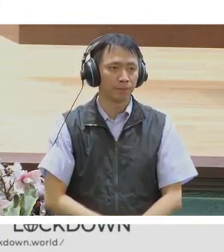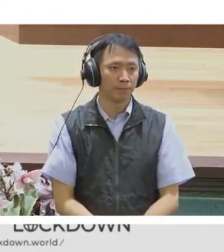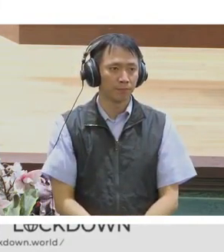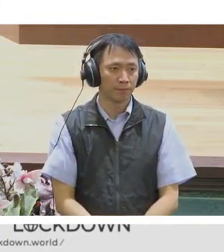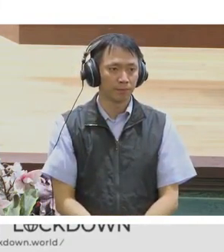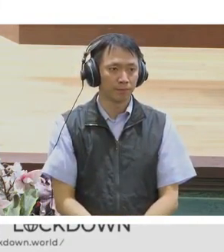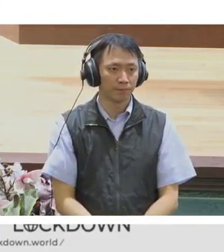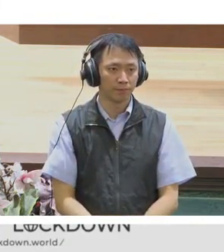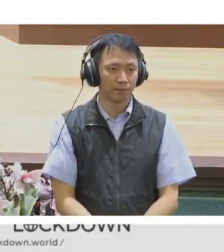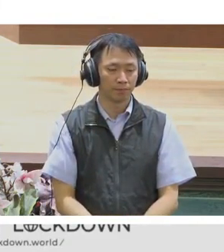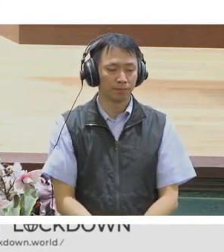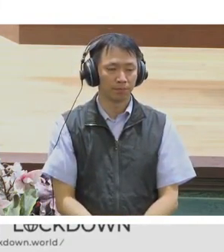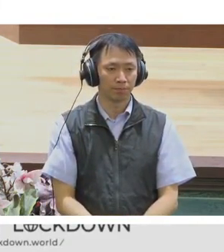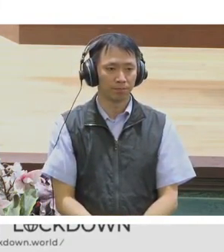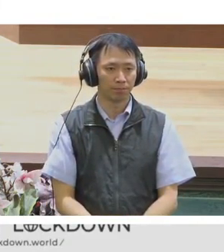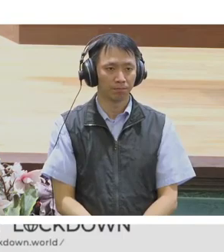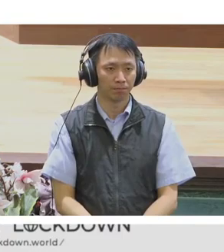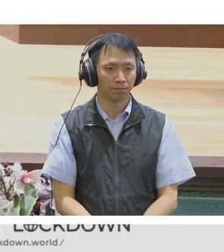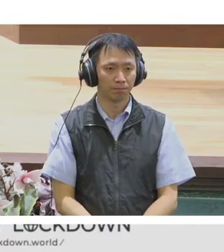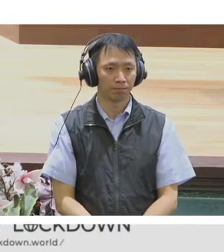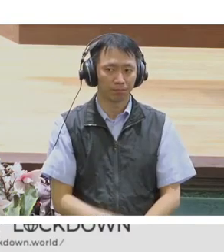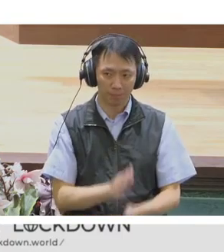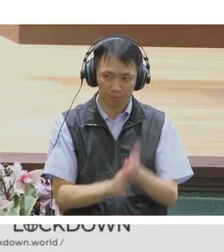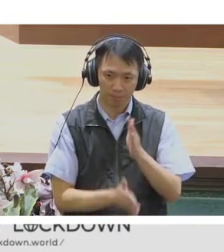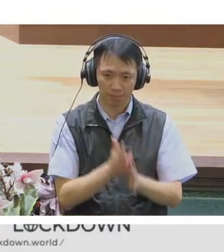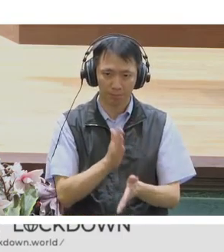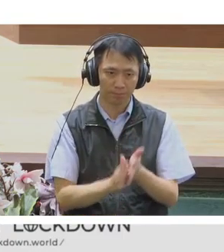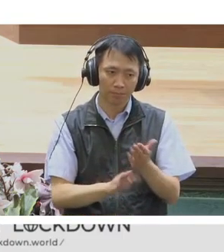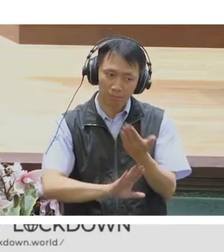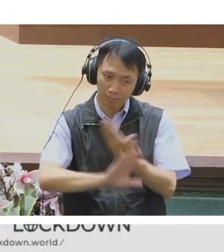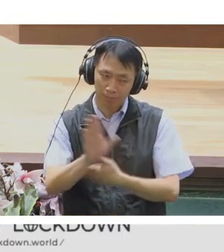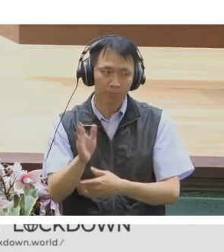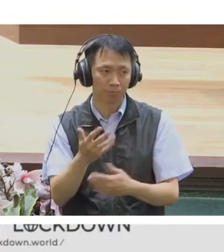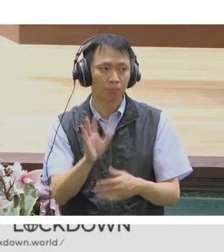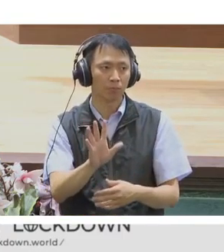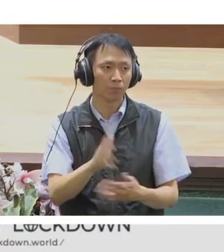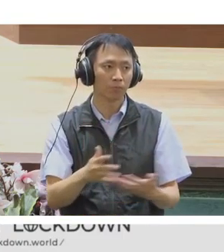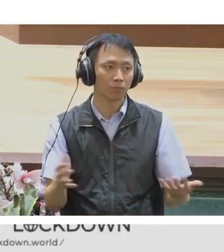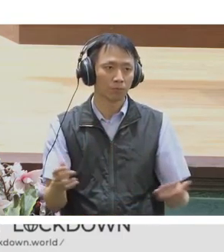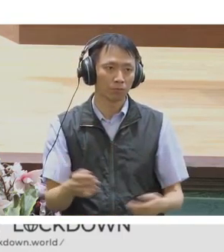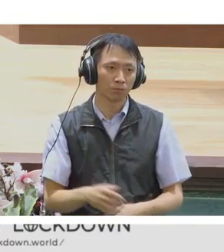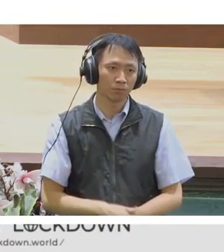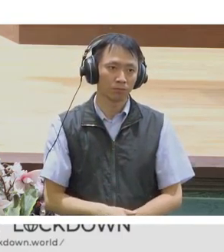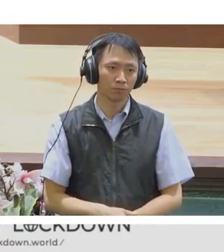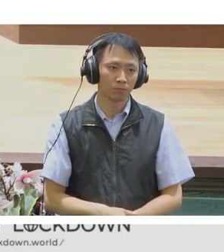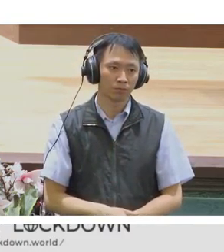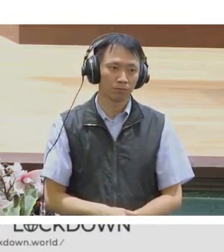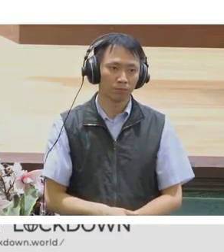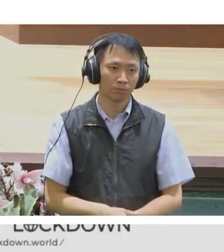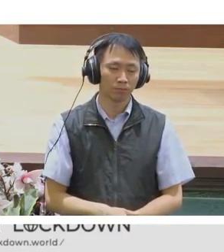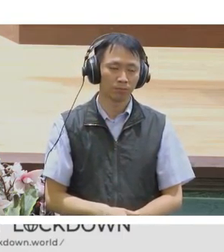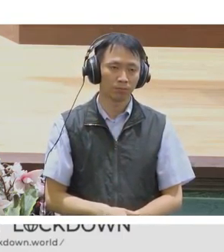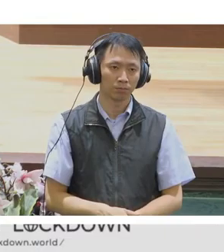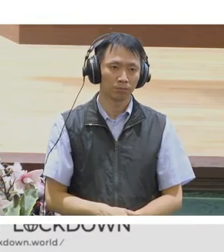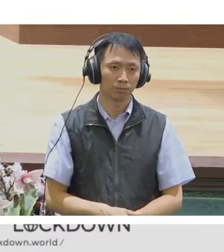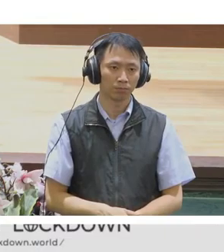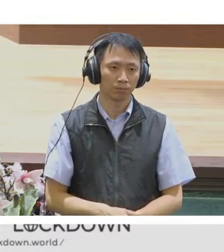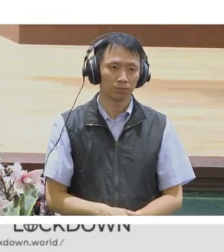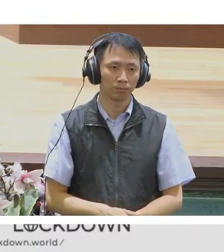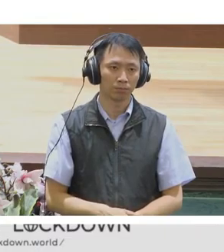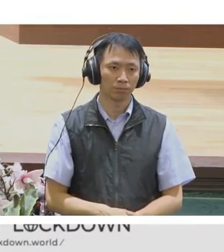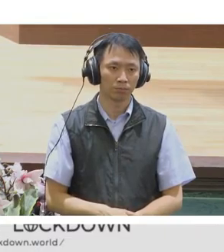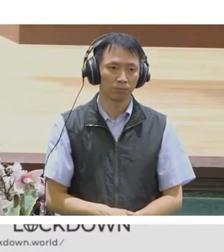So here are some more examples. You'll see that the Philippines, some territories have put this in place for a very